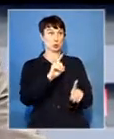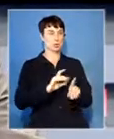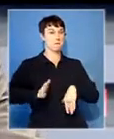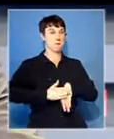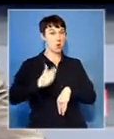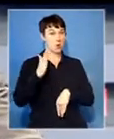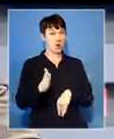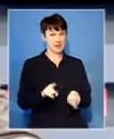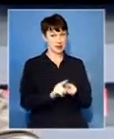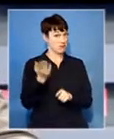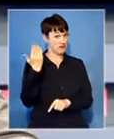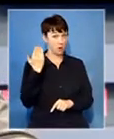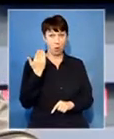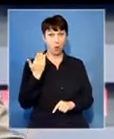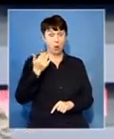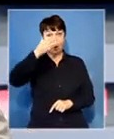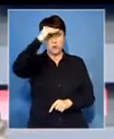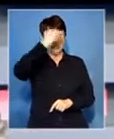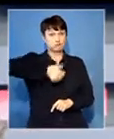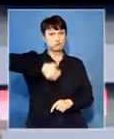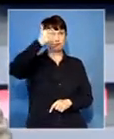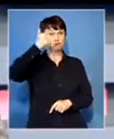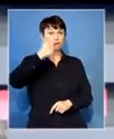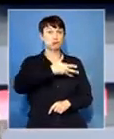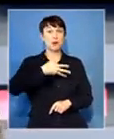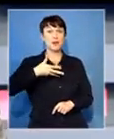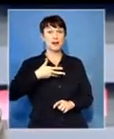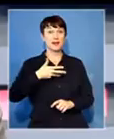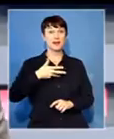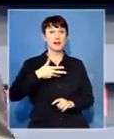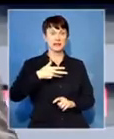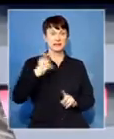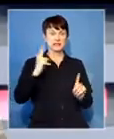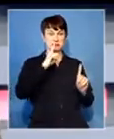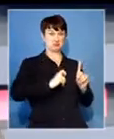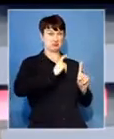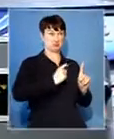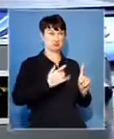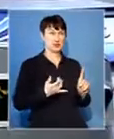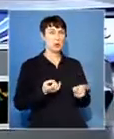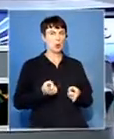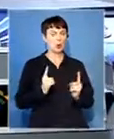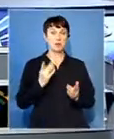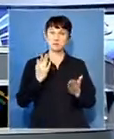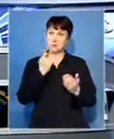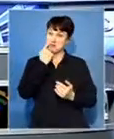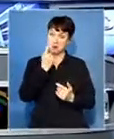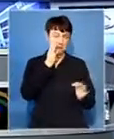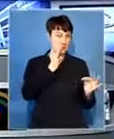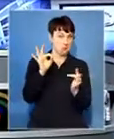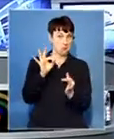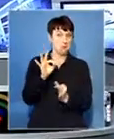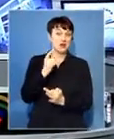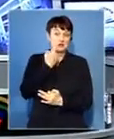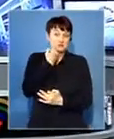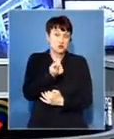of people like Ria Pierre is anything to go by, may just do the trick. But so all eyes on the commission